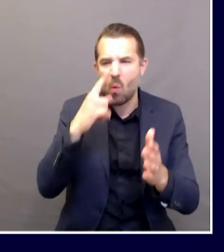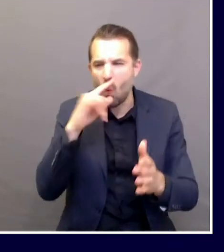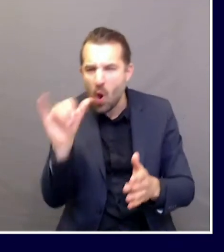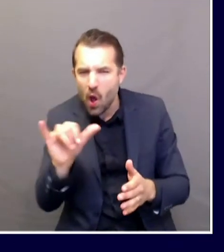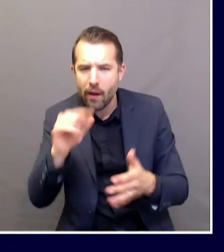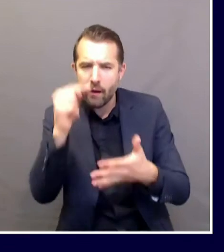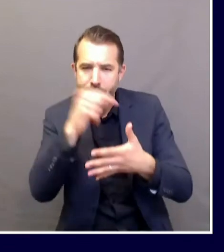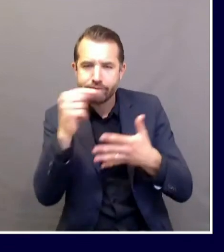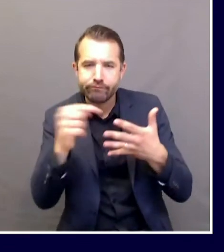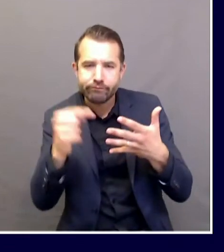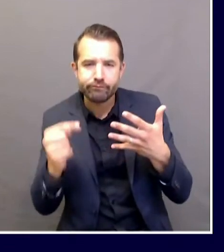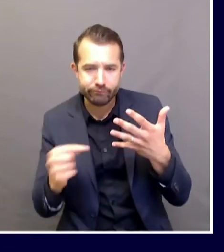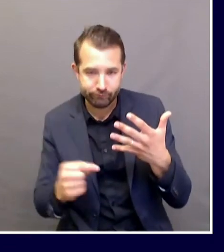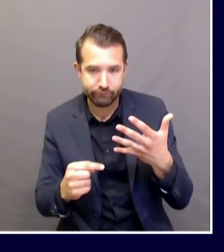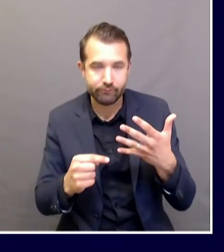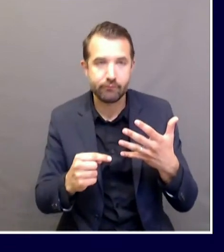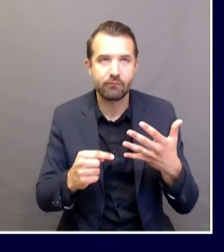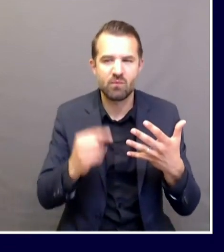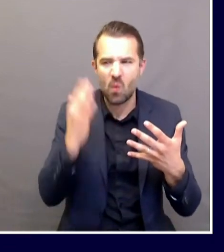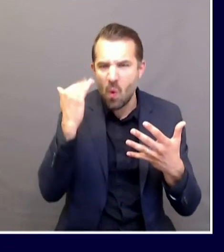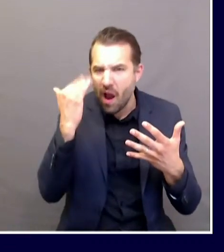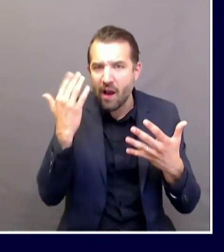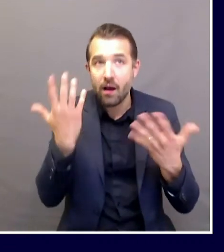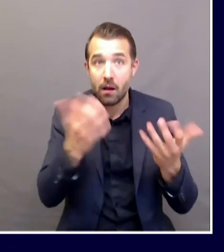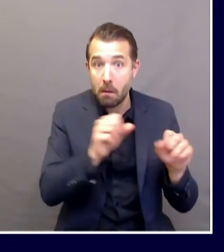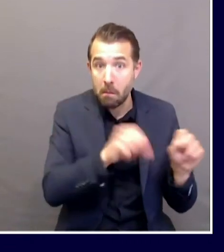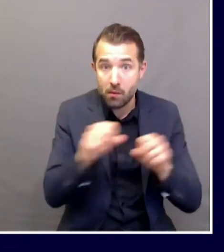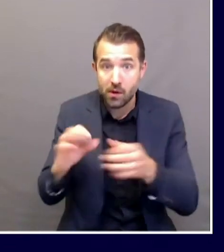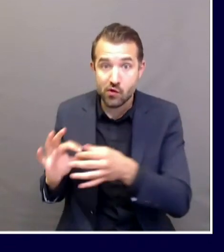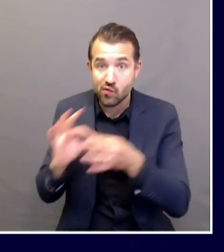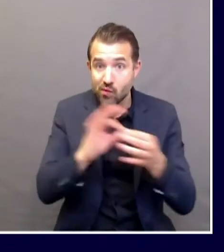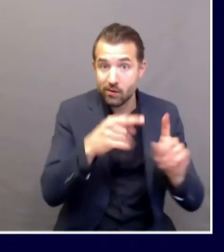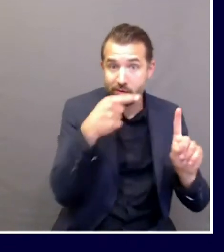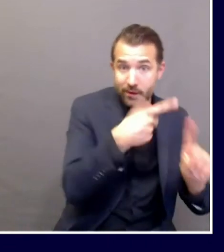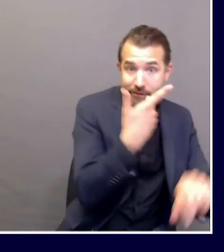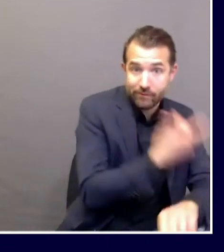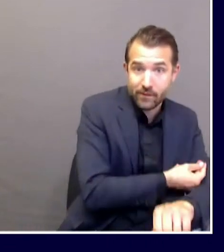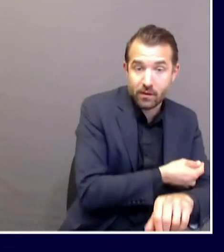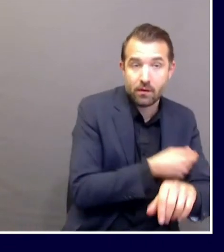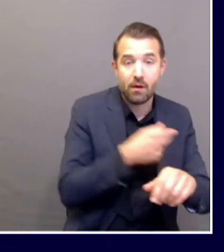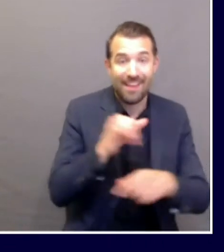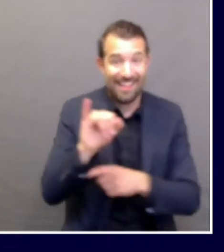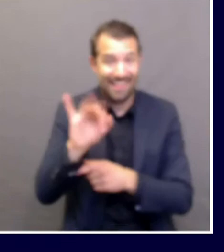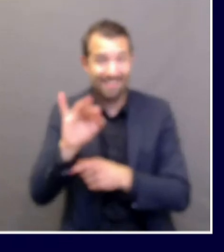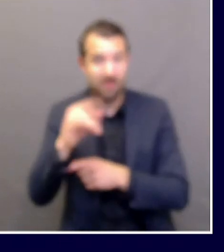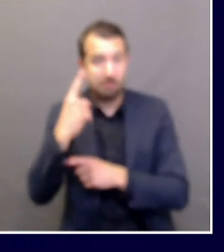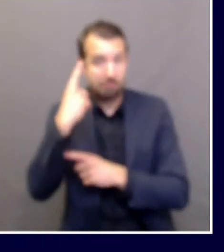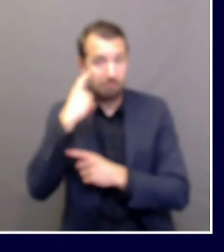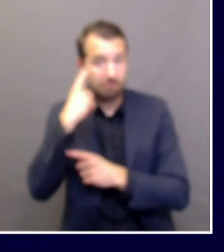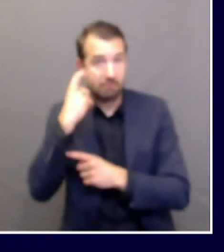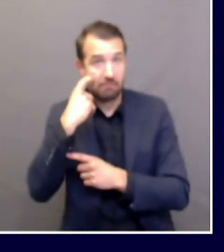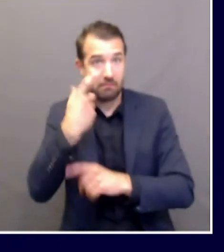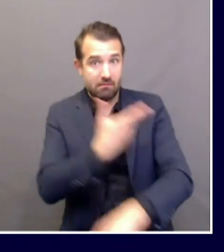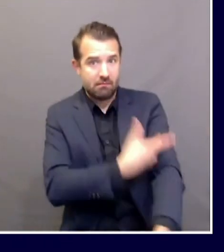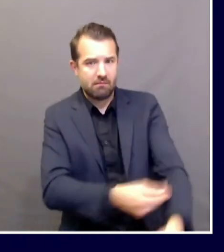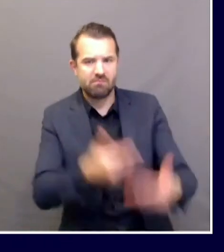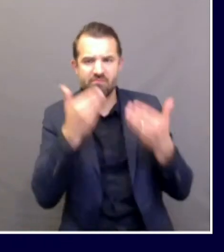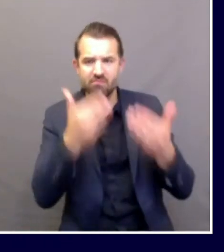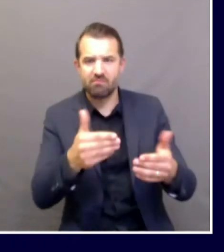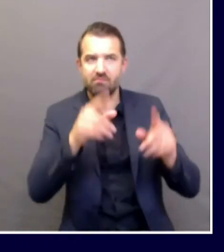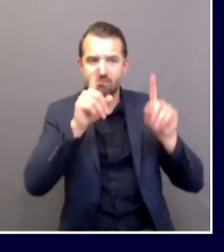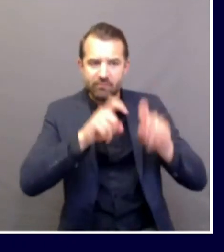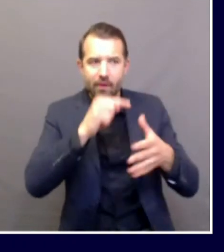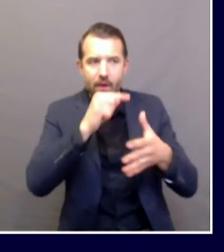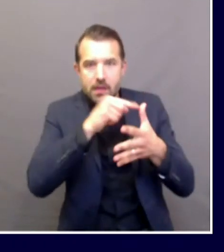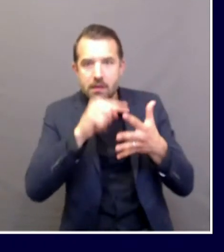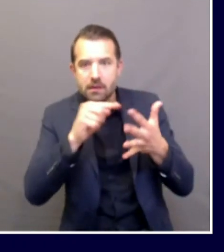how they should evaluate and approach that patient, what blood tests they should run, how they should, what types of CAT scans to ask for,